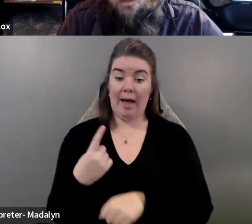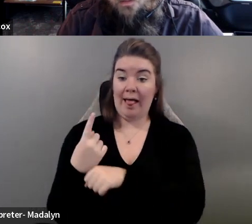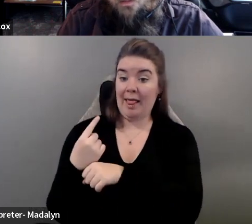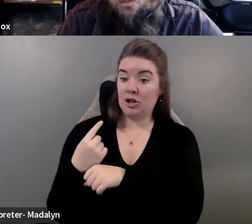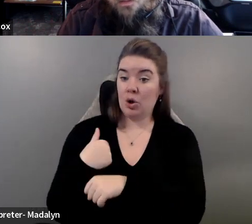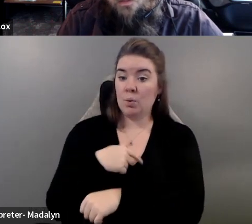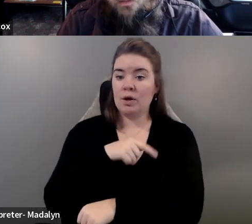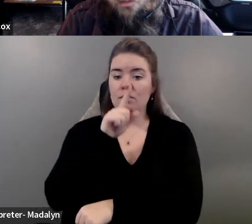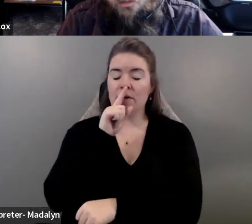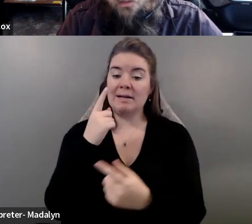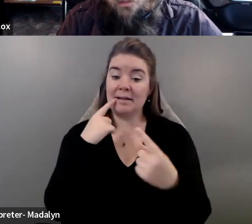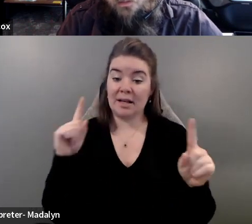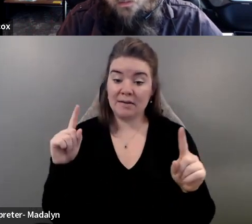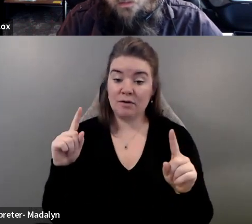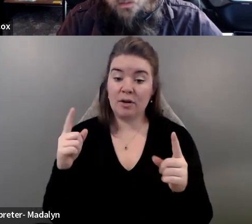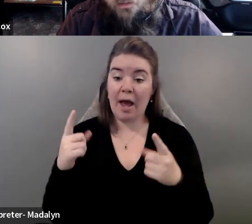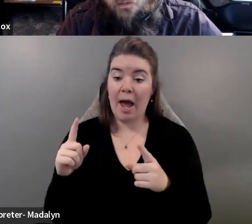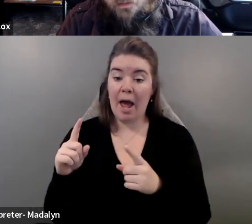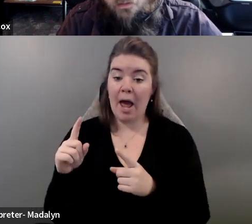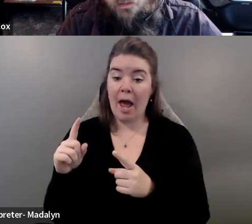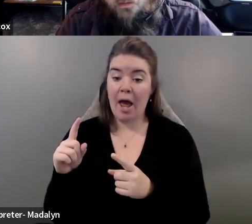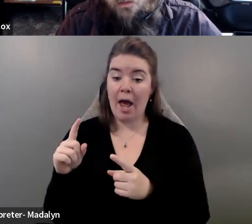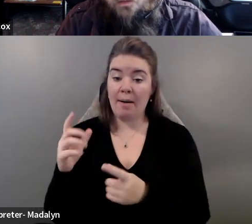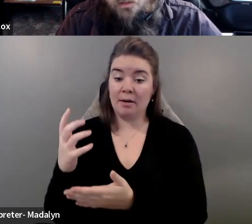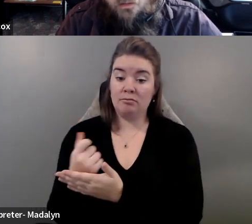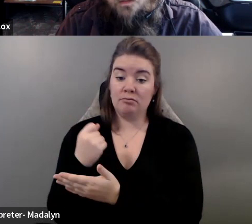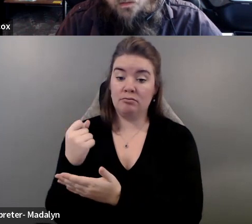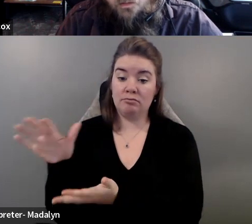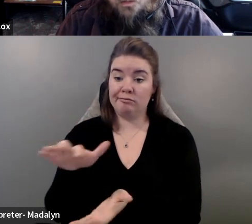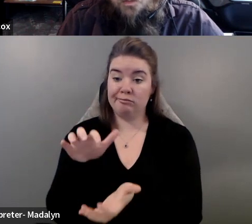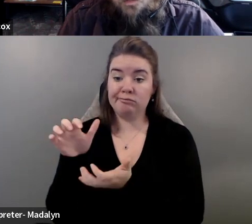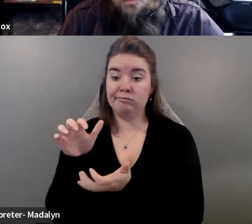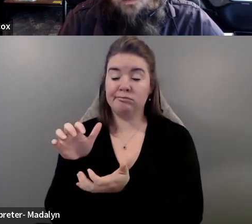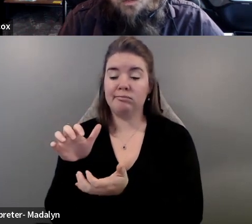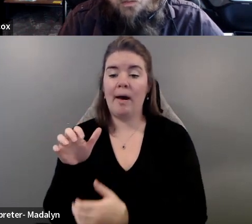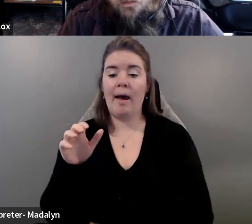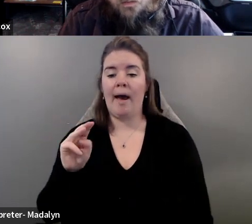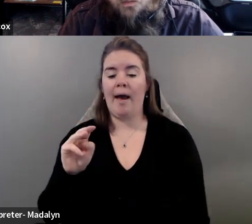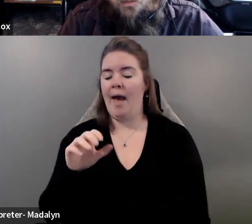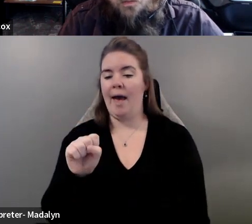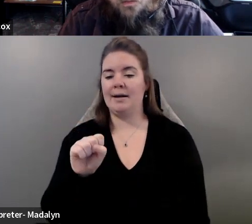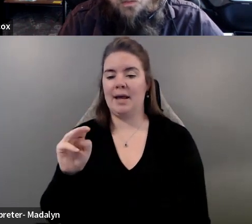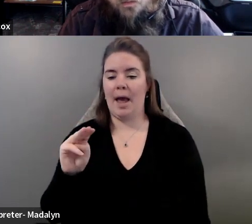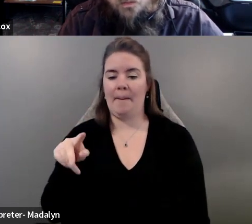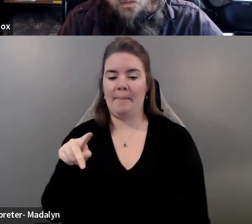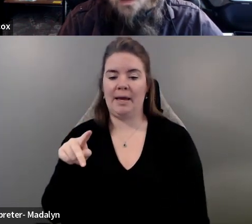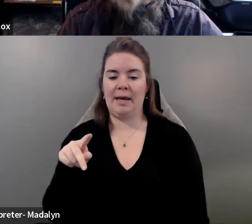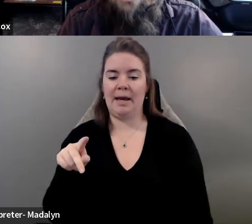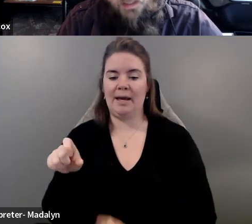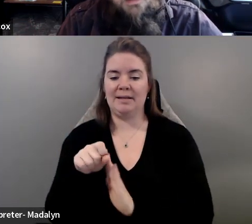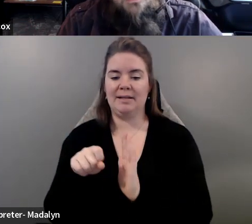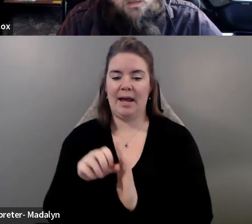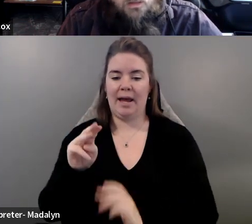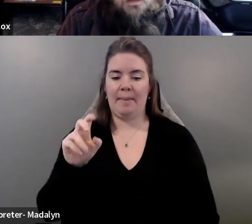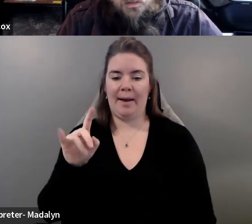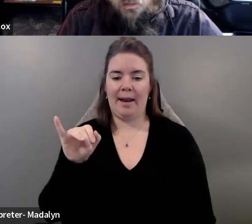in securing a grant through our SMP, state Medicare program, that works against fraud against